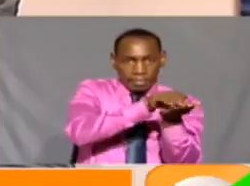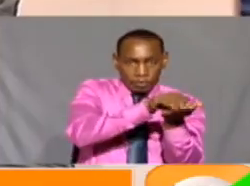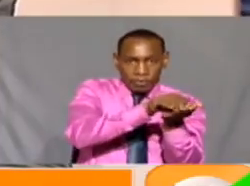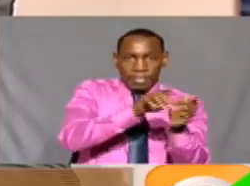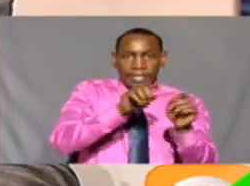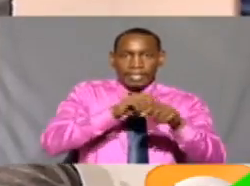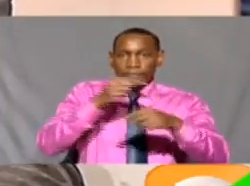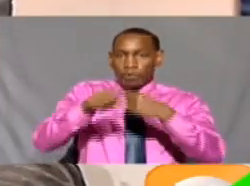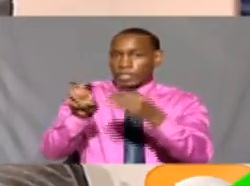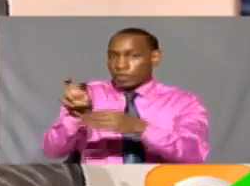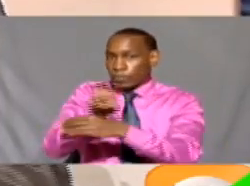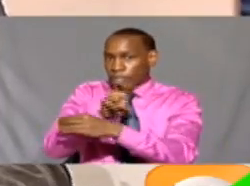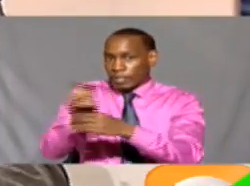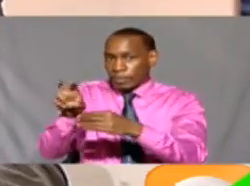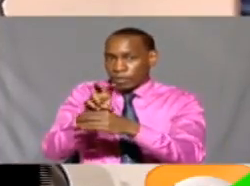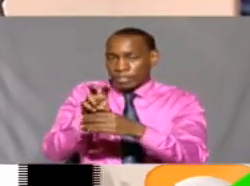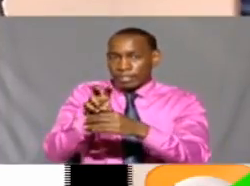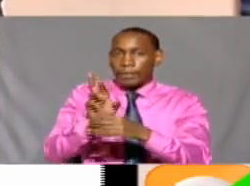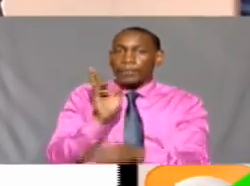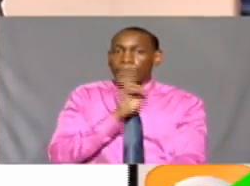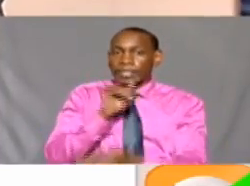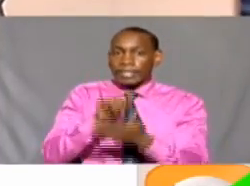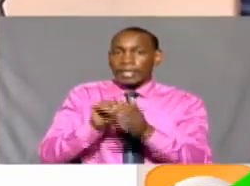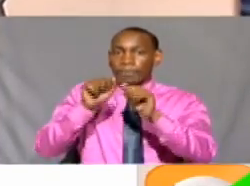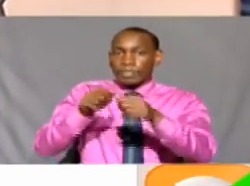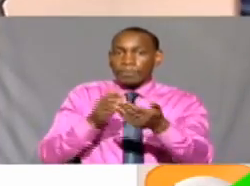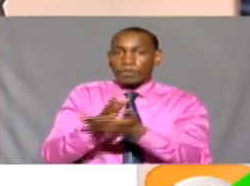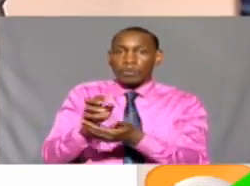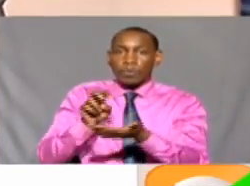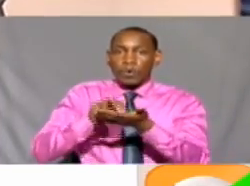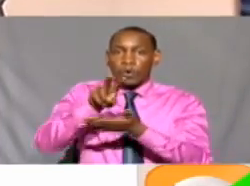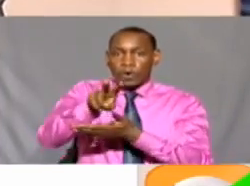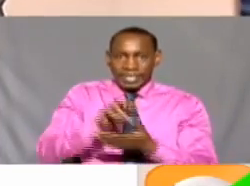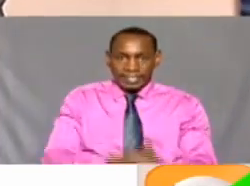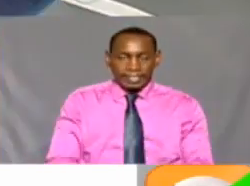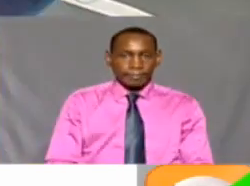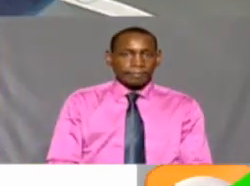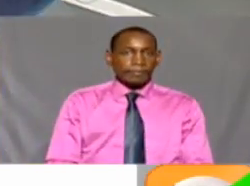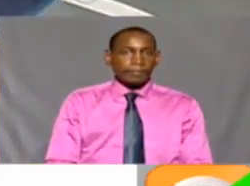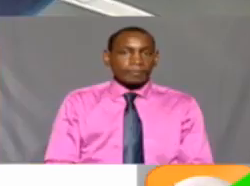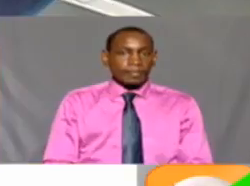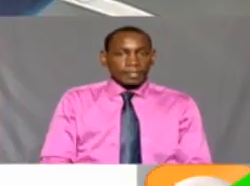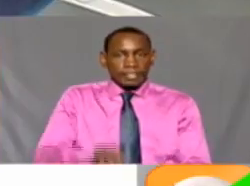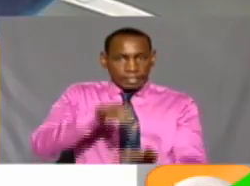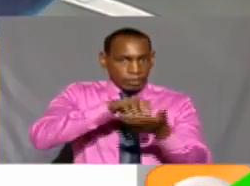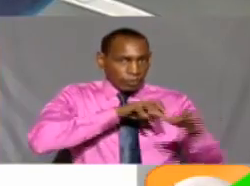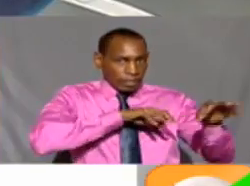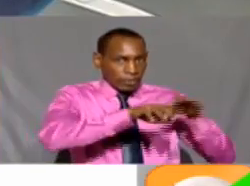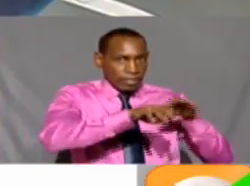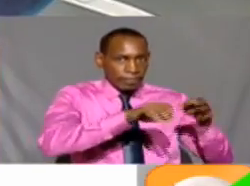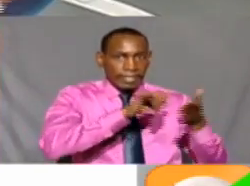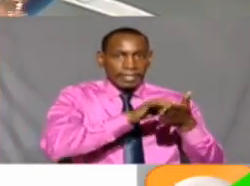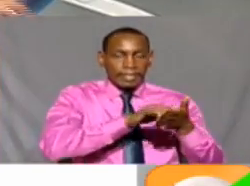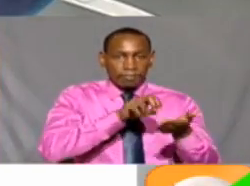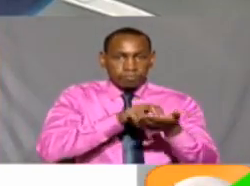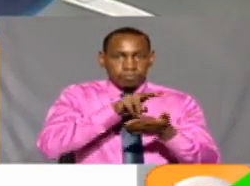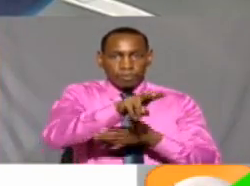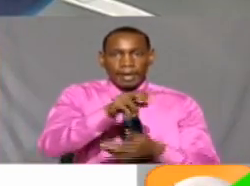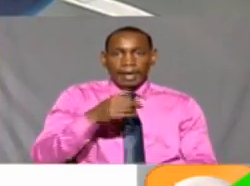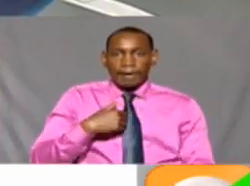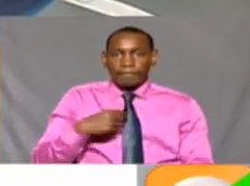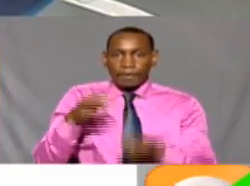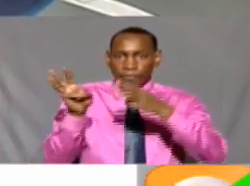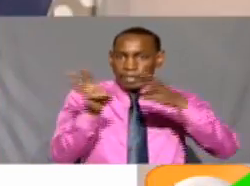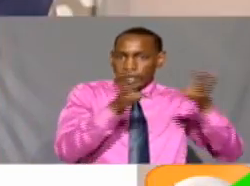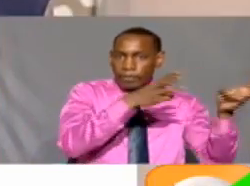you continue monitoring the threat that can be posed by the locust. And you know, the context you're painting is that, you know, the locust invasion is coming in with the erratic